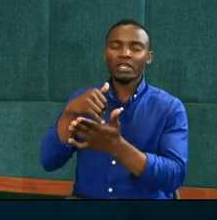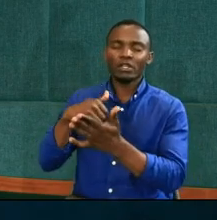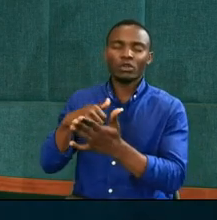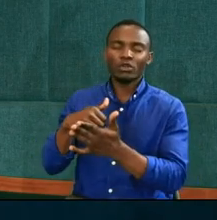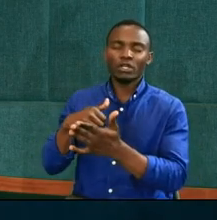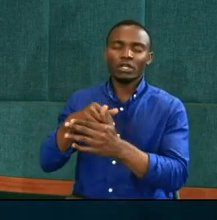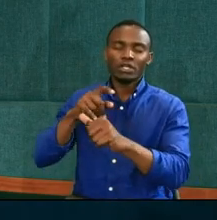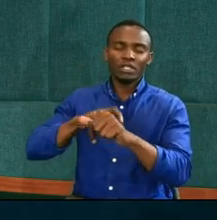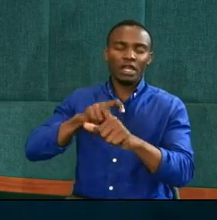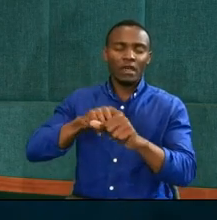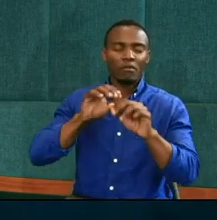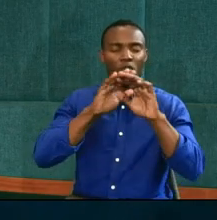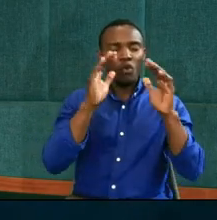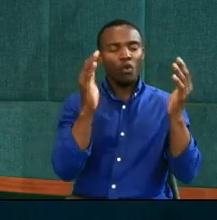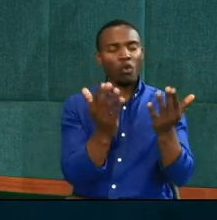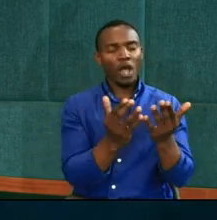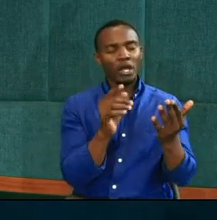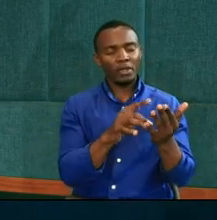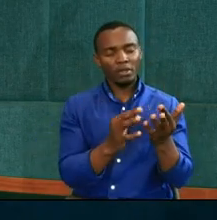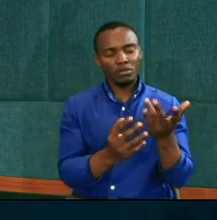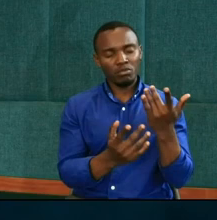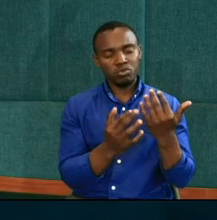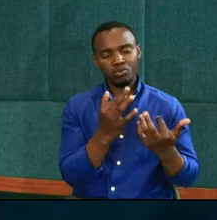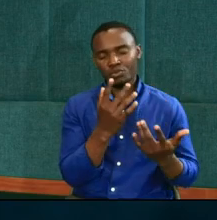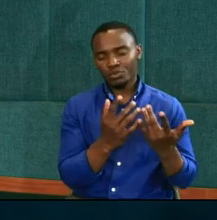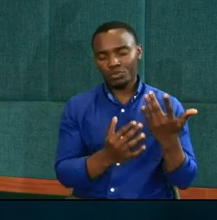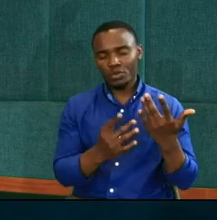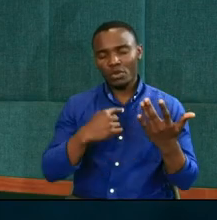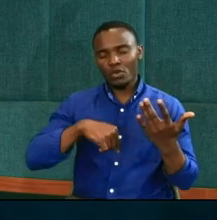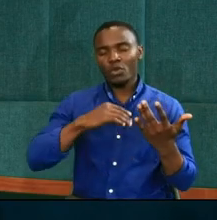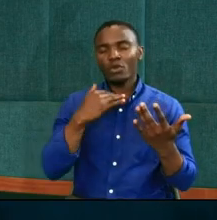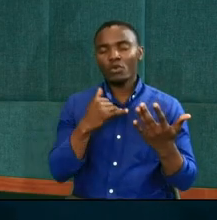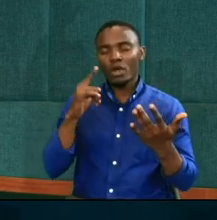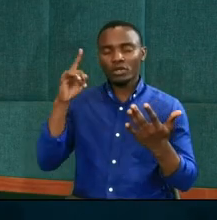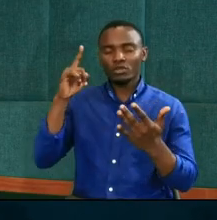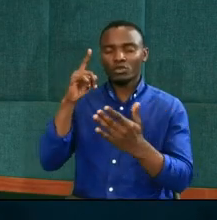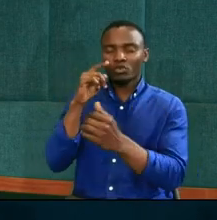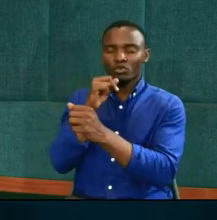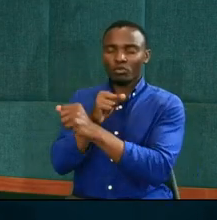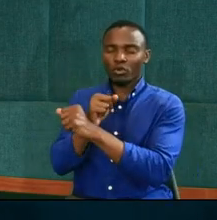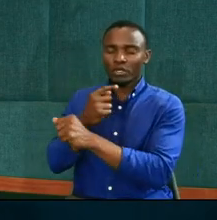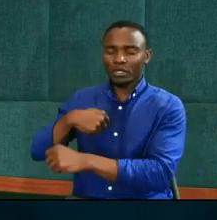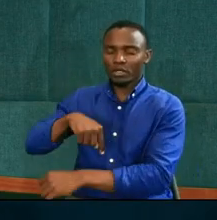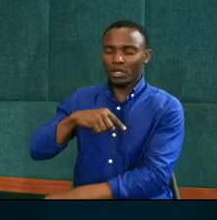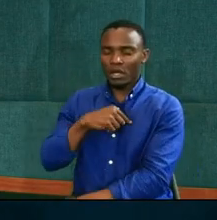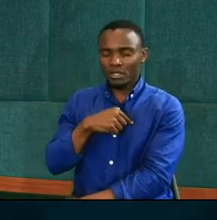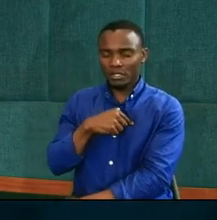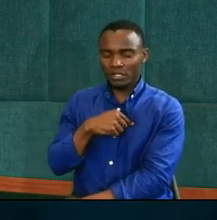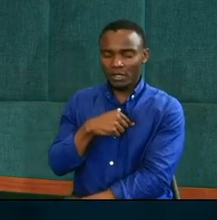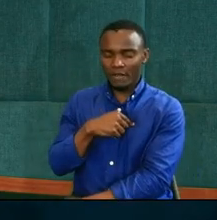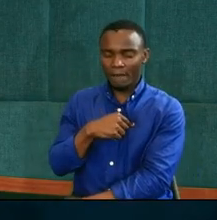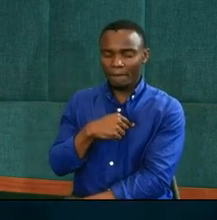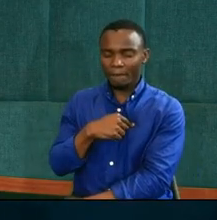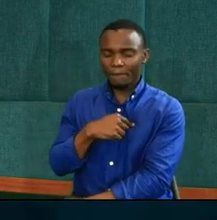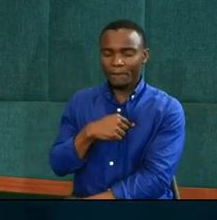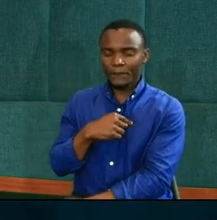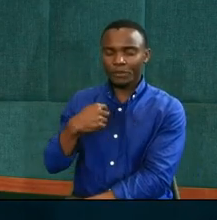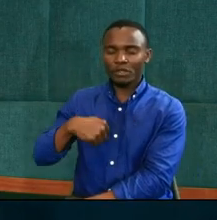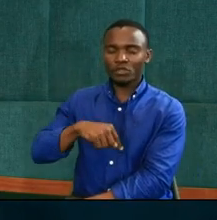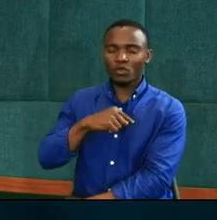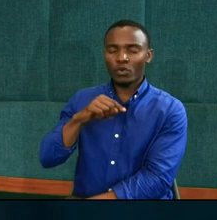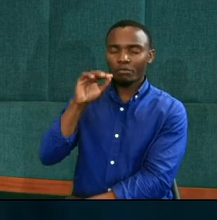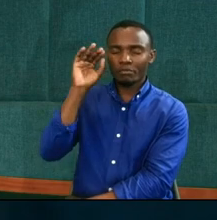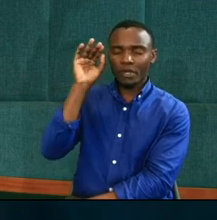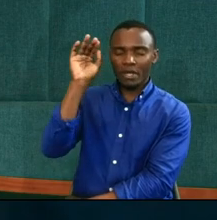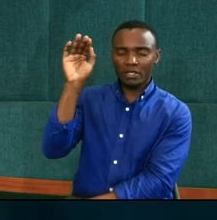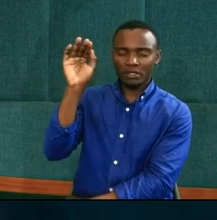When this world is on fire, we want your bosom to be our shelter. And so, God, we're asking